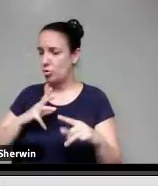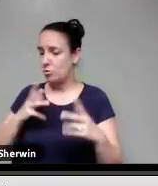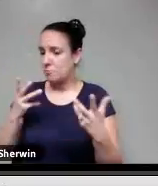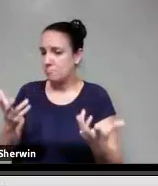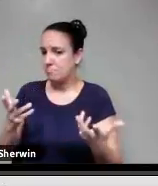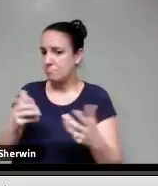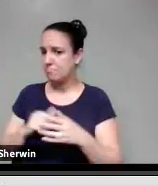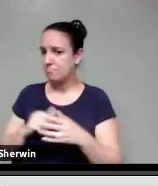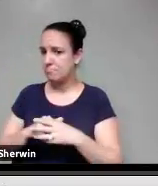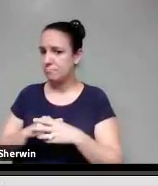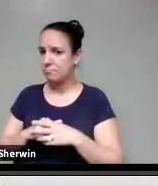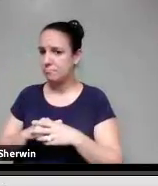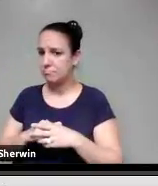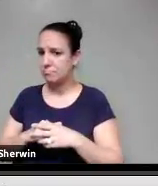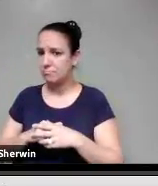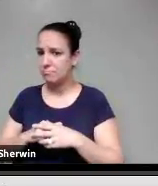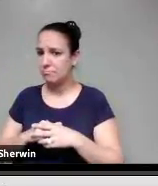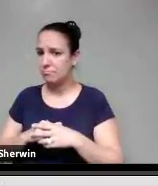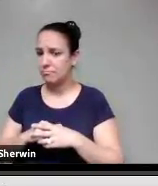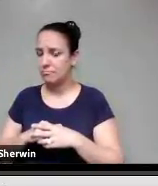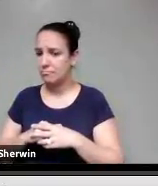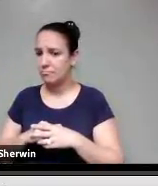those kinds of groups.